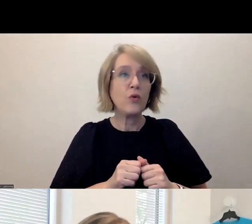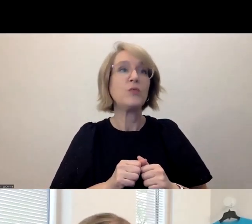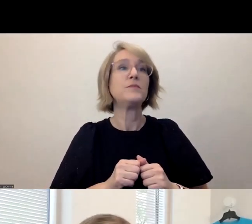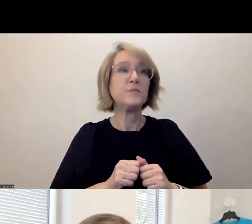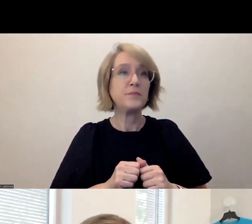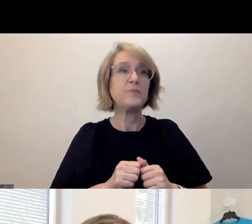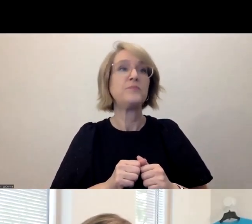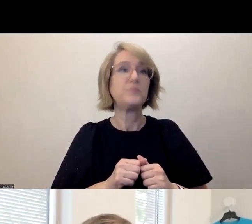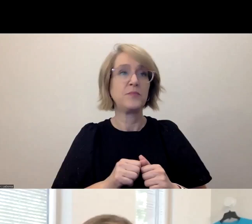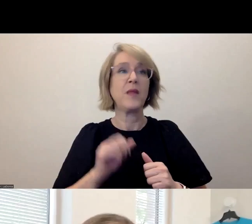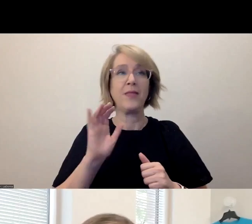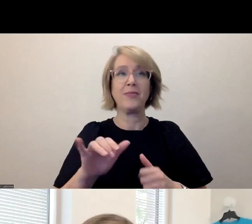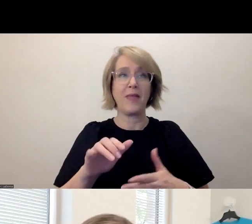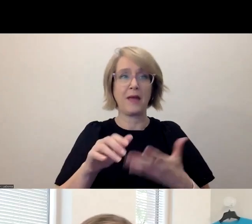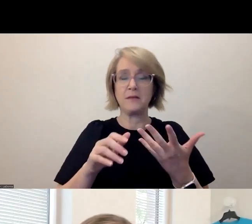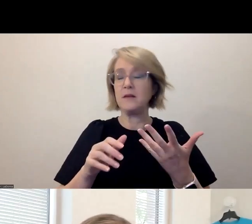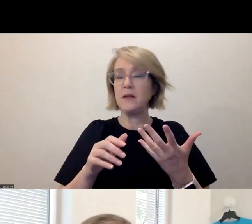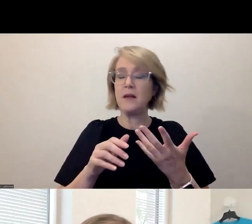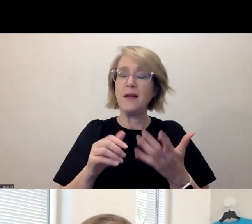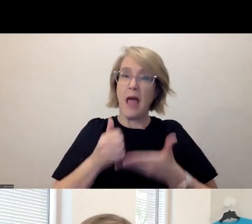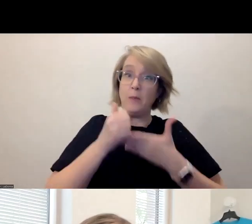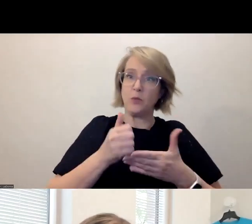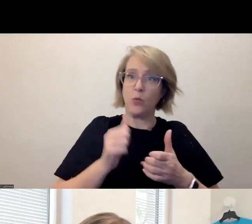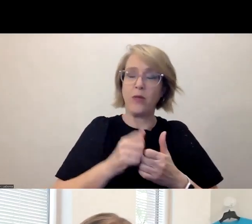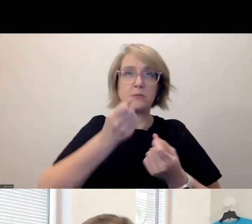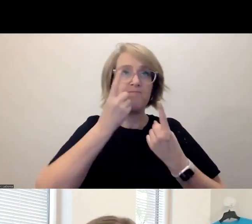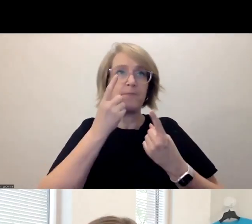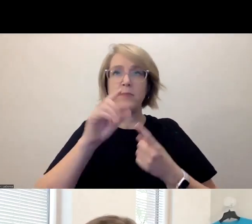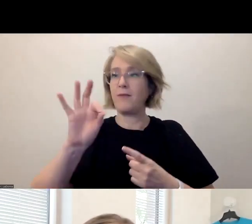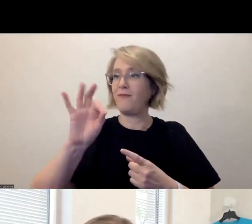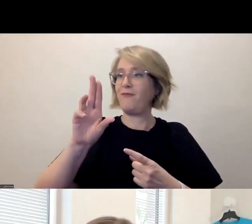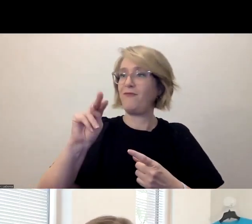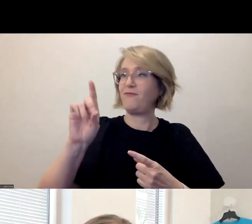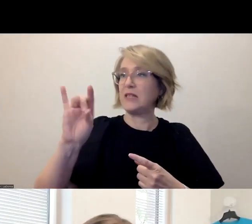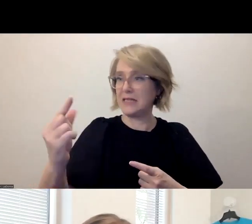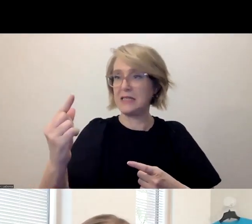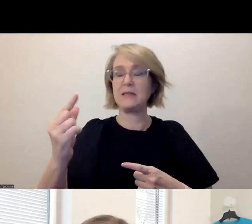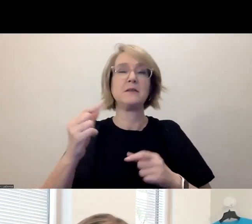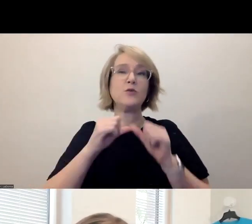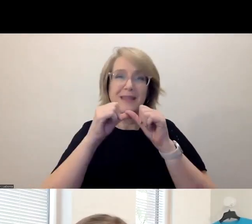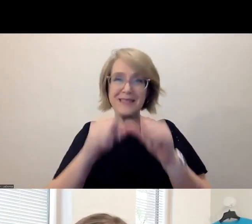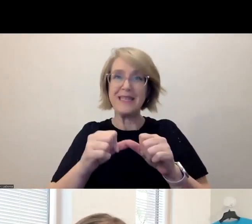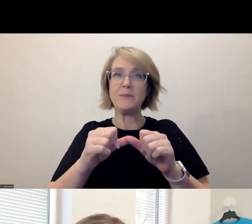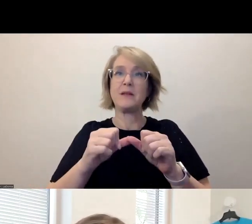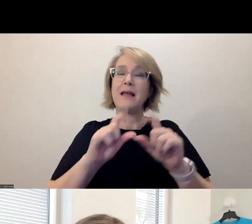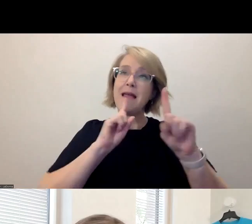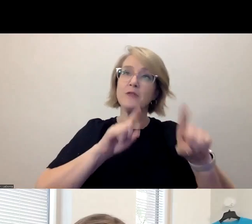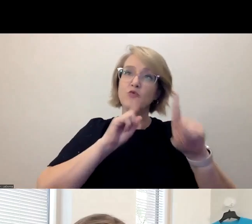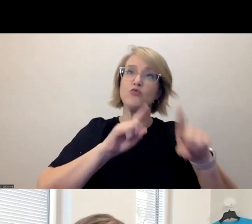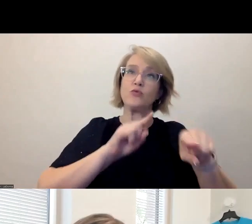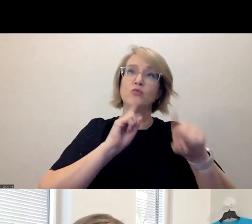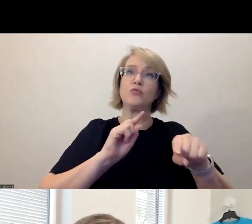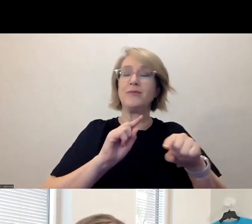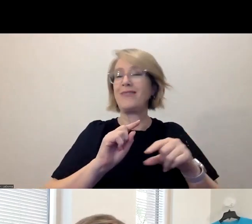to continue the funding and the work that so many on this call are doing to make sure that we maintain the capacity and we keep those answer rates and